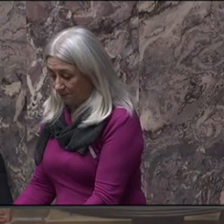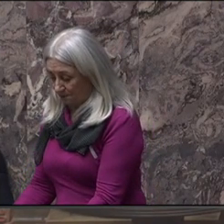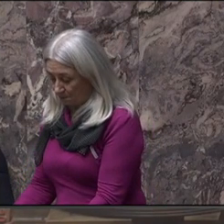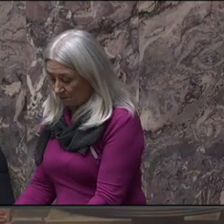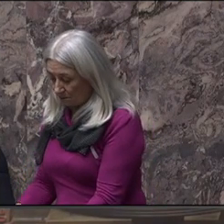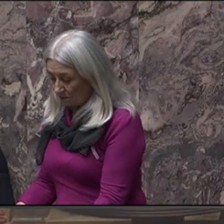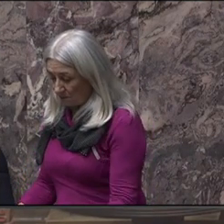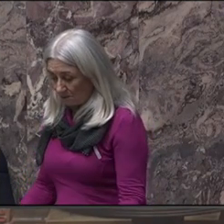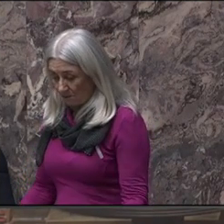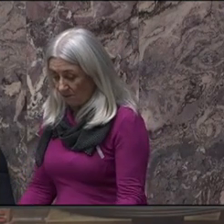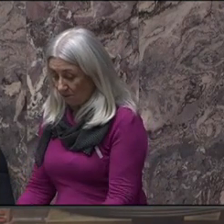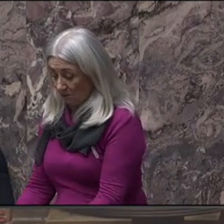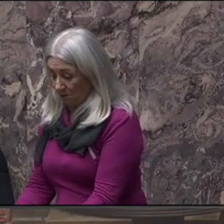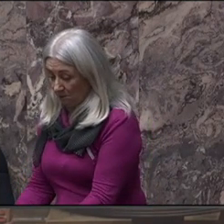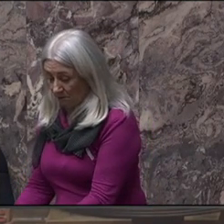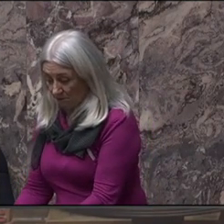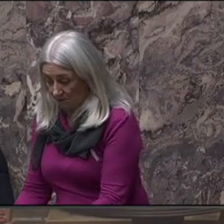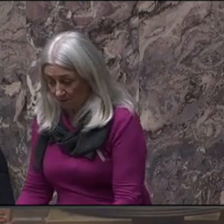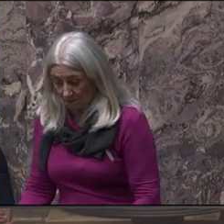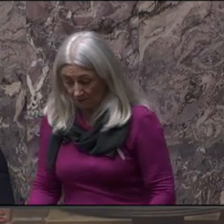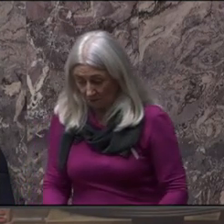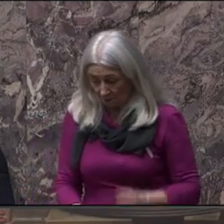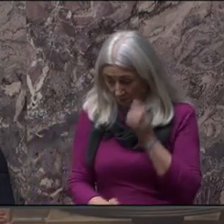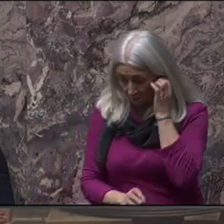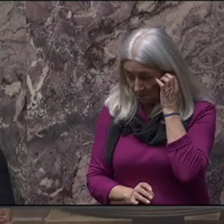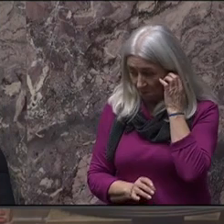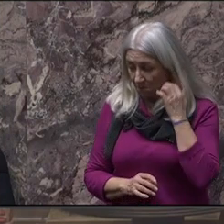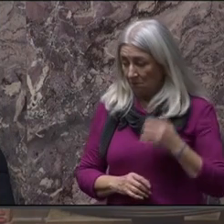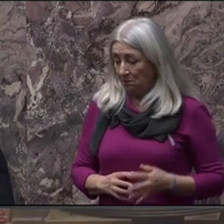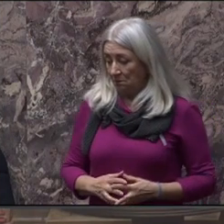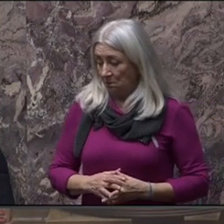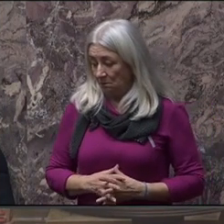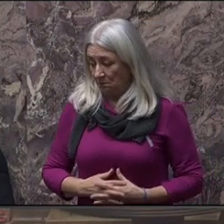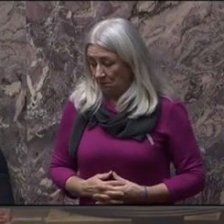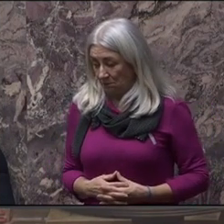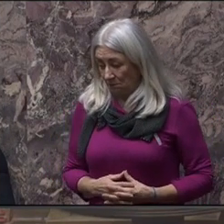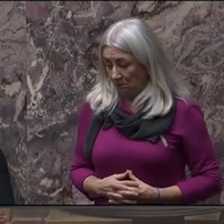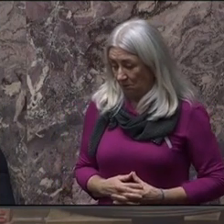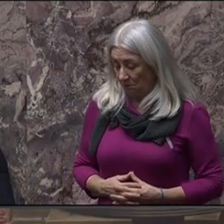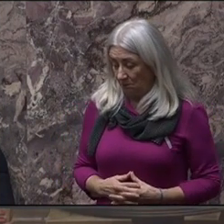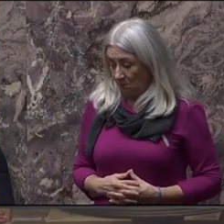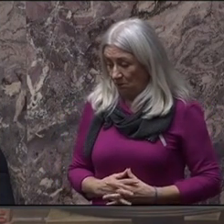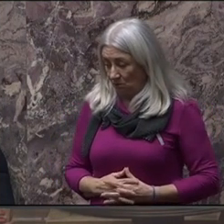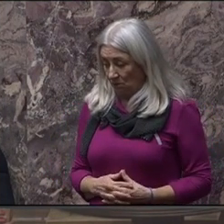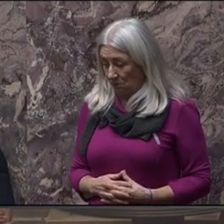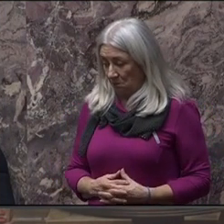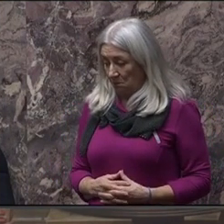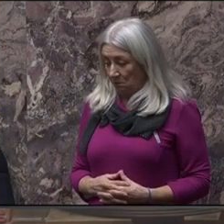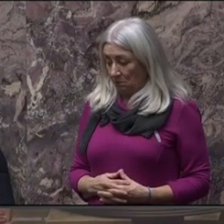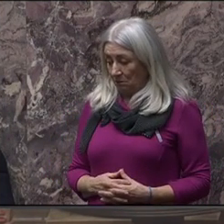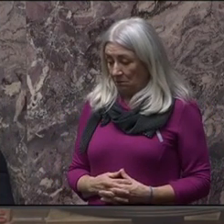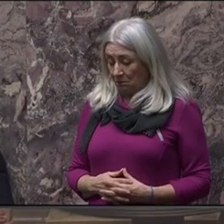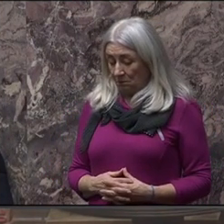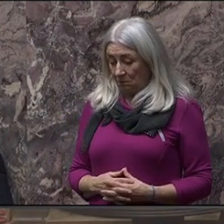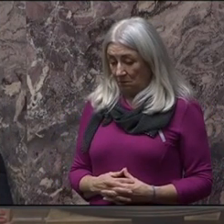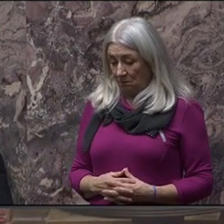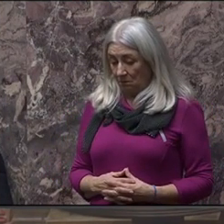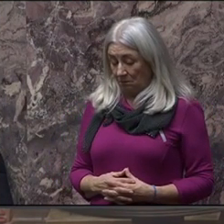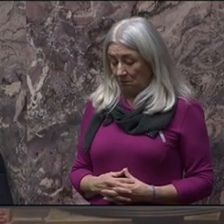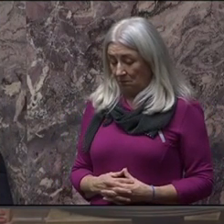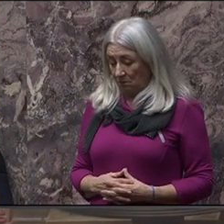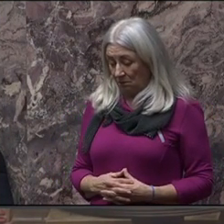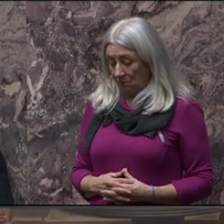Michael, Norman Tate, Marjorie McRae, Daphne Ojig, Rocky